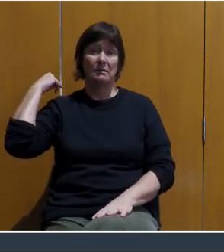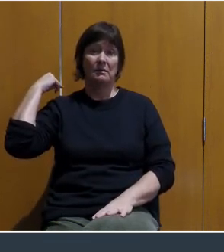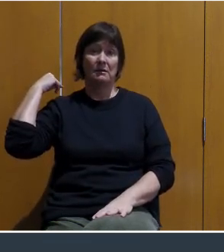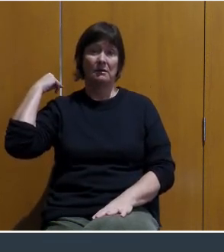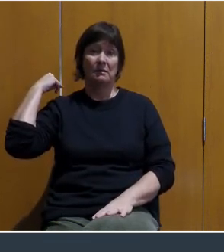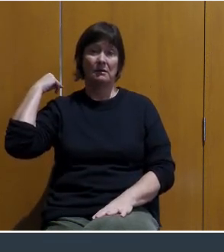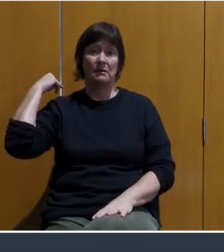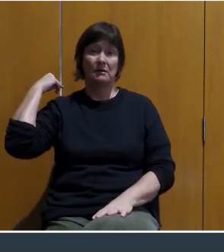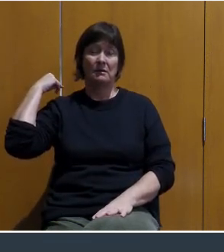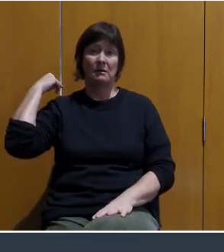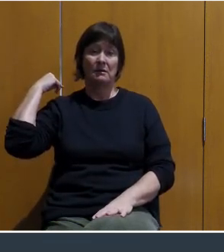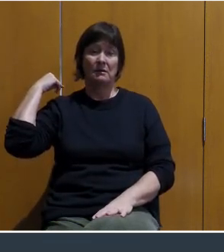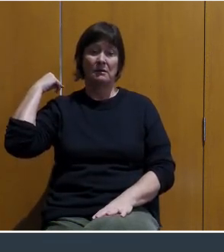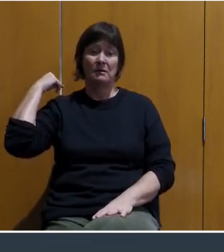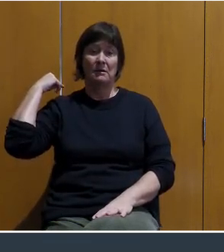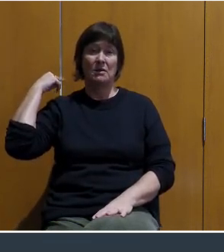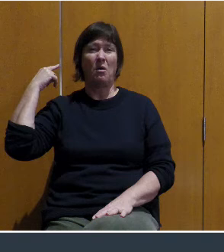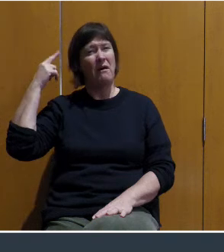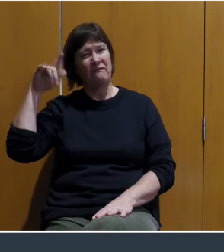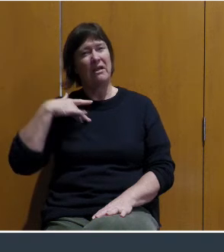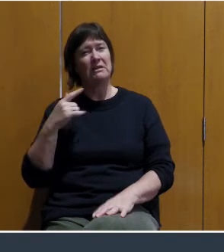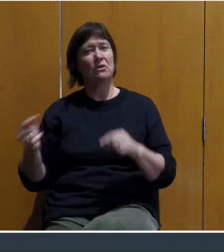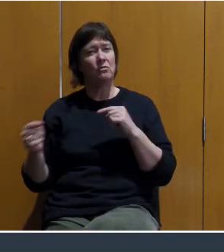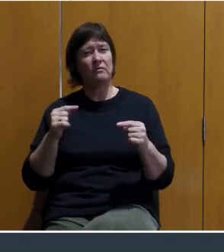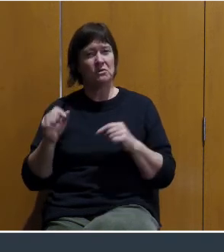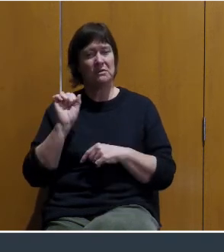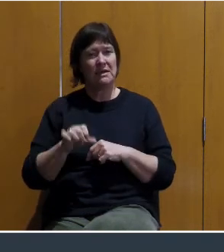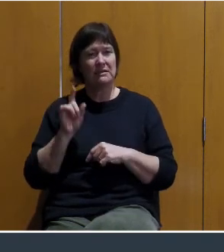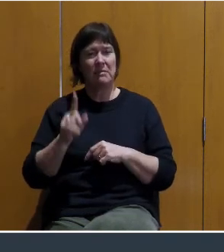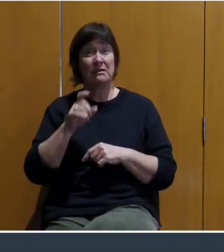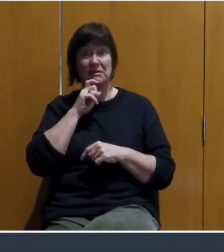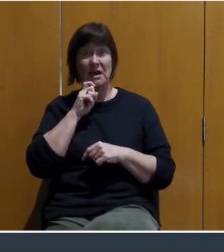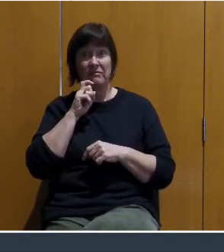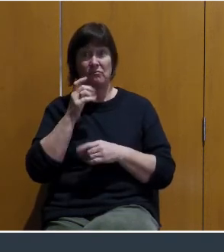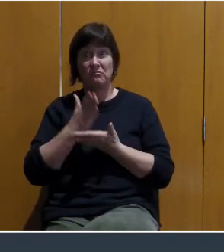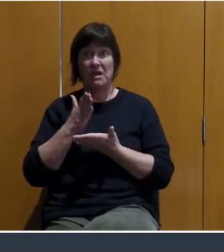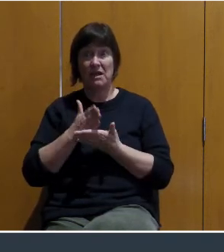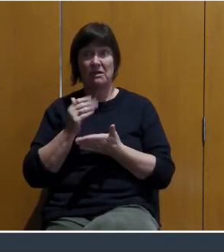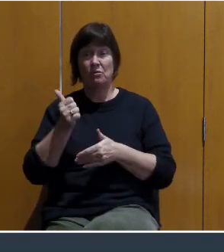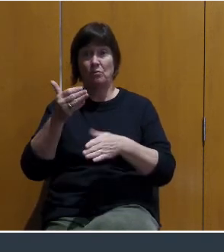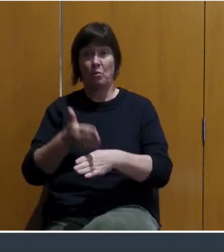amendment is controversial, but I think staff have made really good